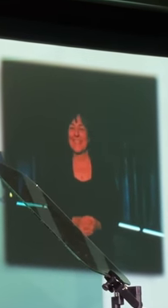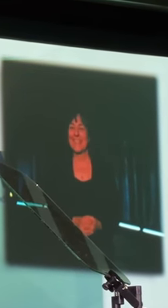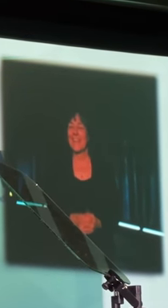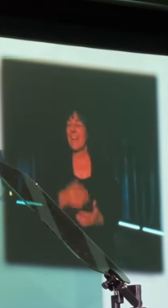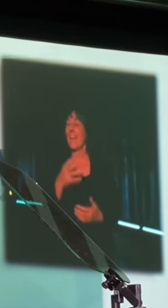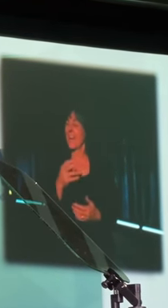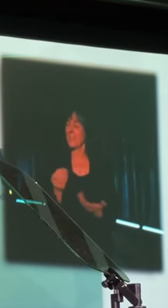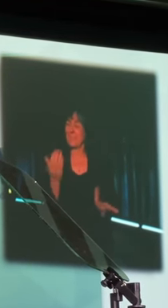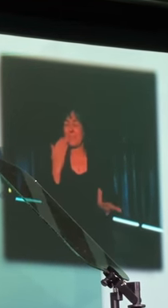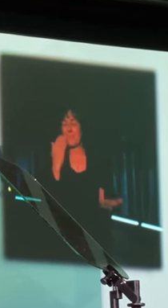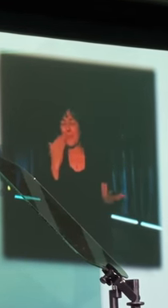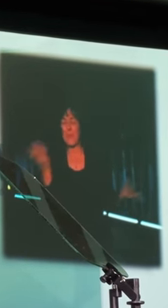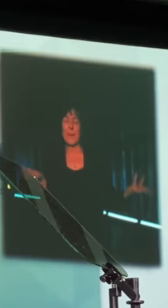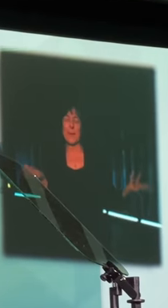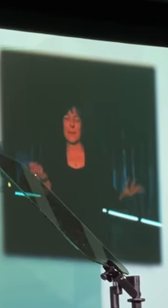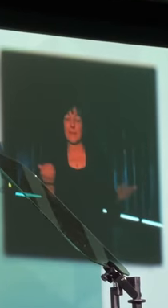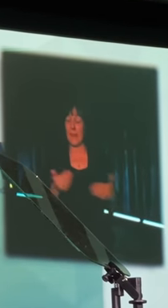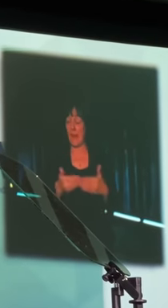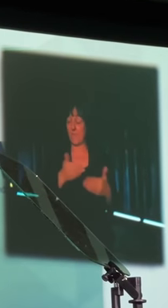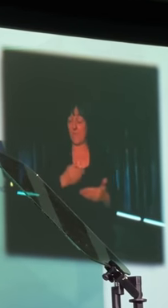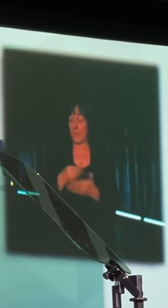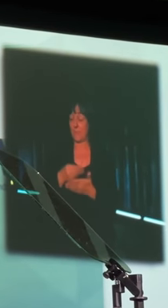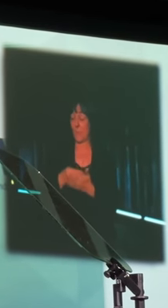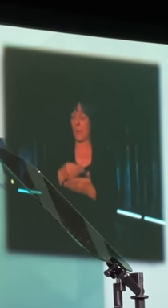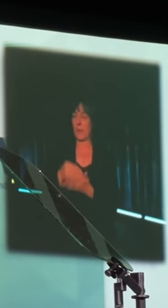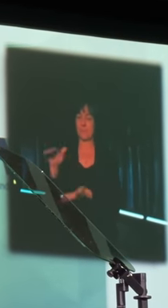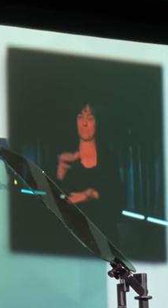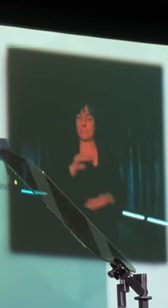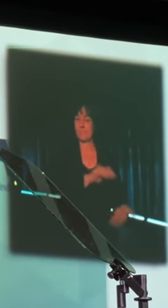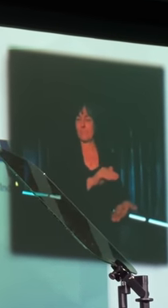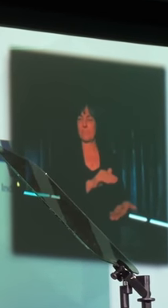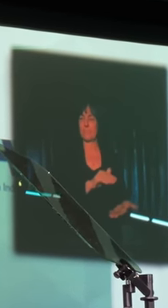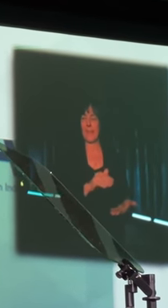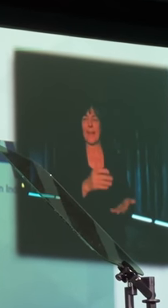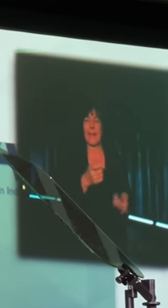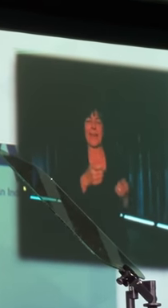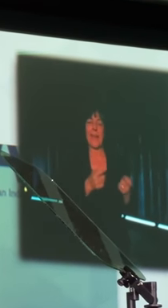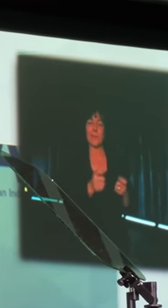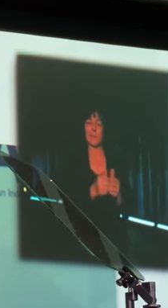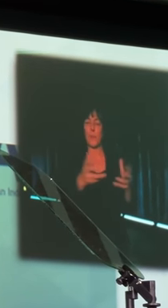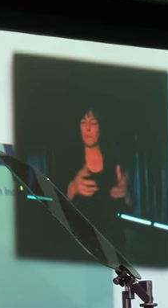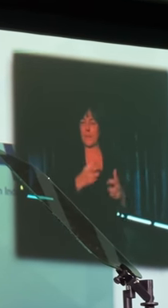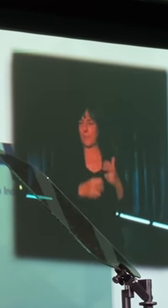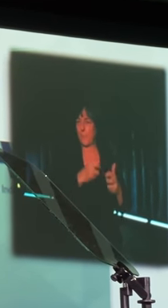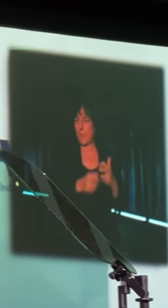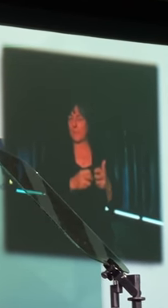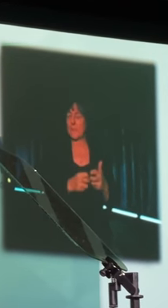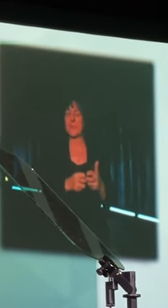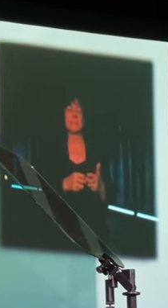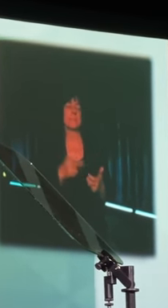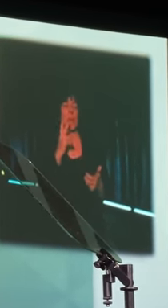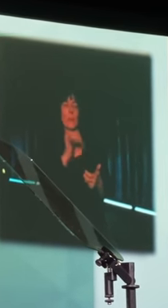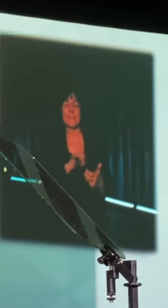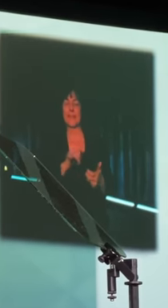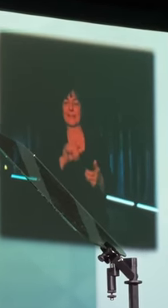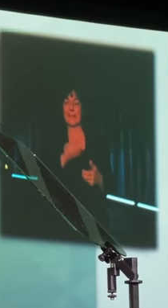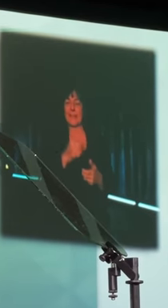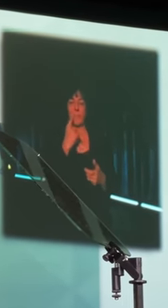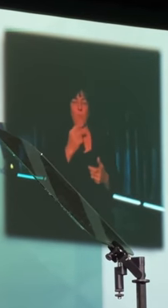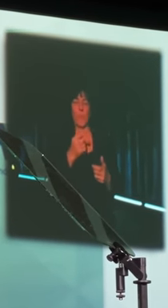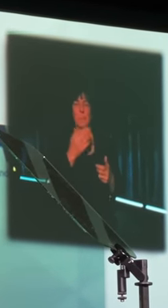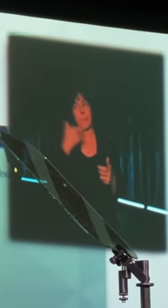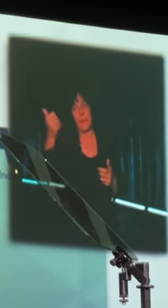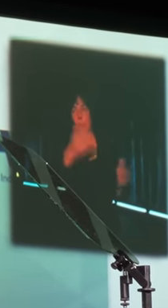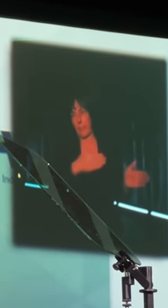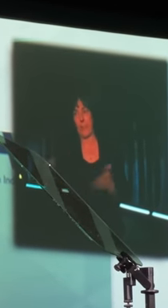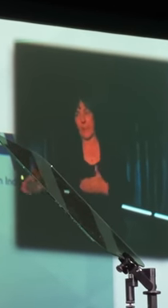And you know, the advanced appropriations addresses so many issues. It addresses the need for greater planning,